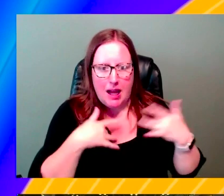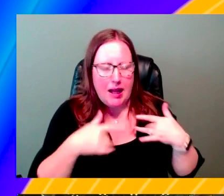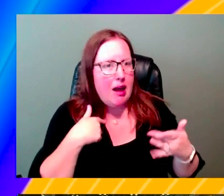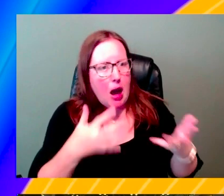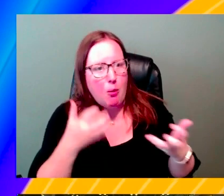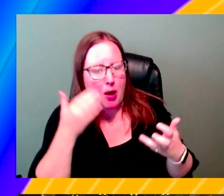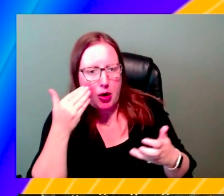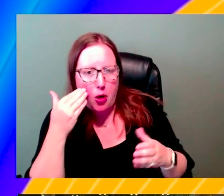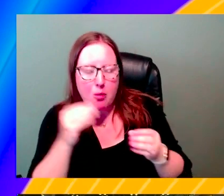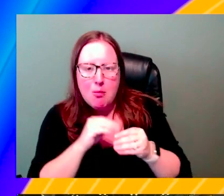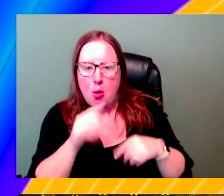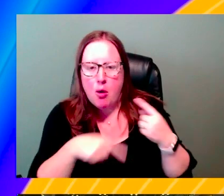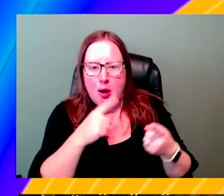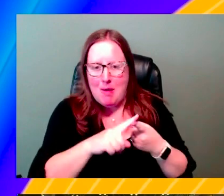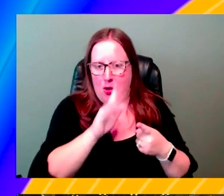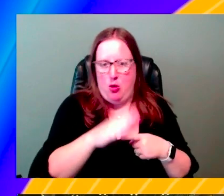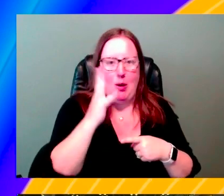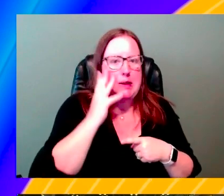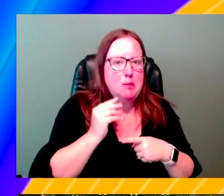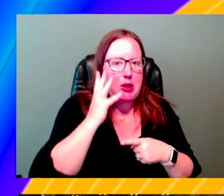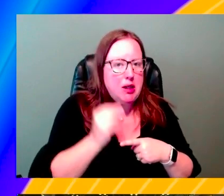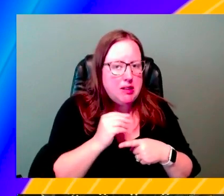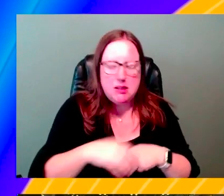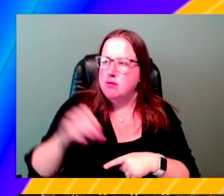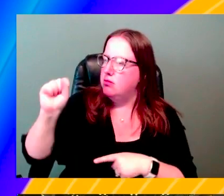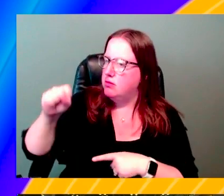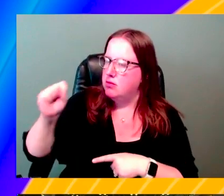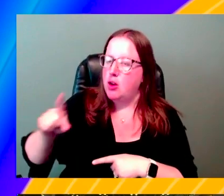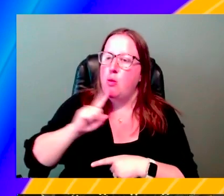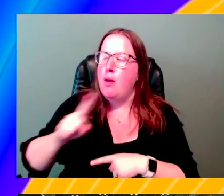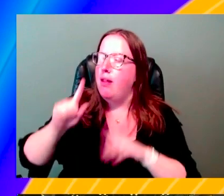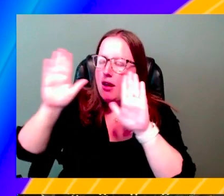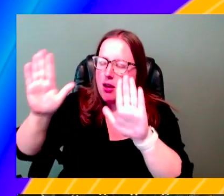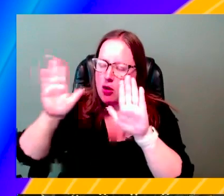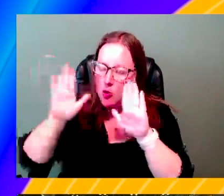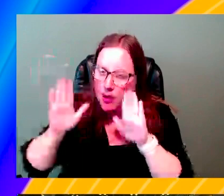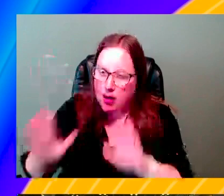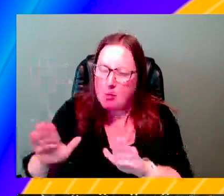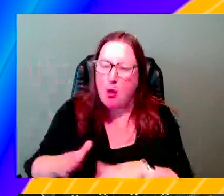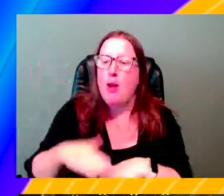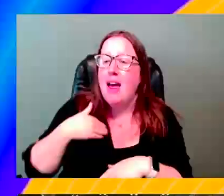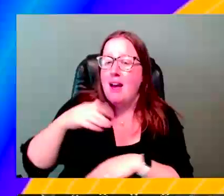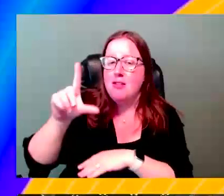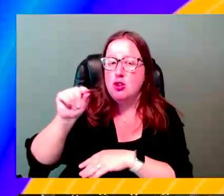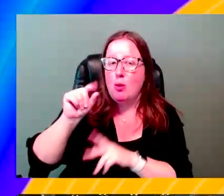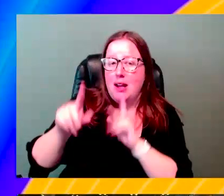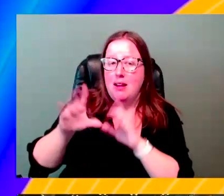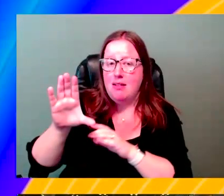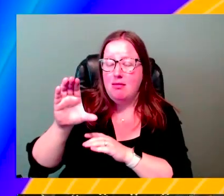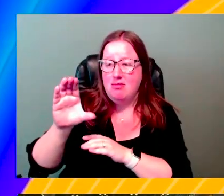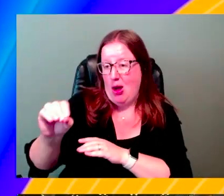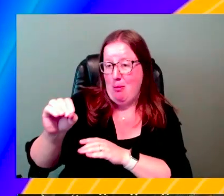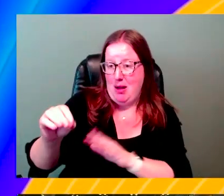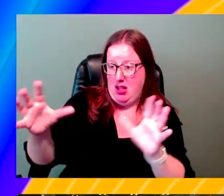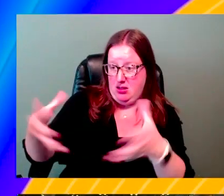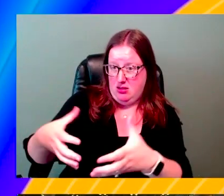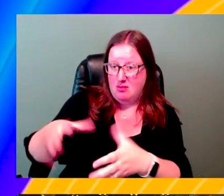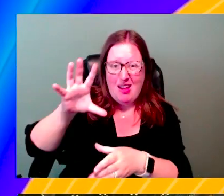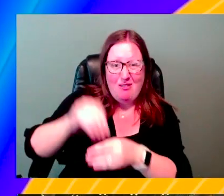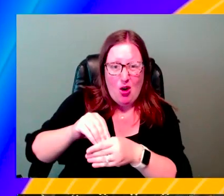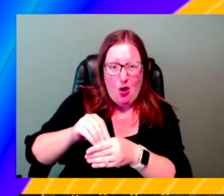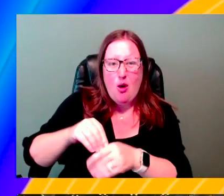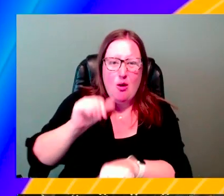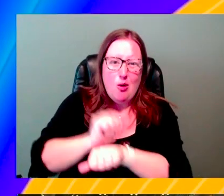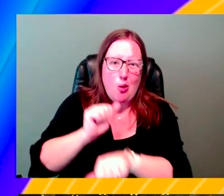what that experience was like. Yes, it's been absolutely incredible. There's about 20 companies in this cohort, and we've been working together for about 10 weeks. We have